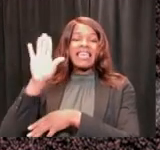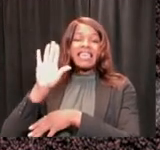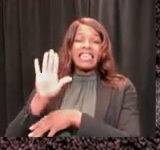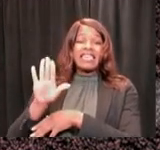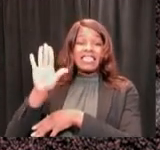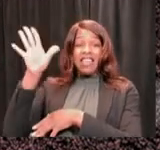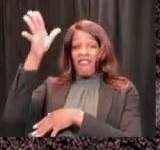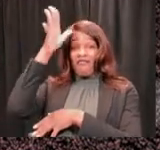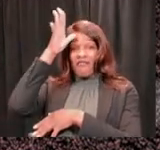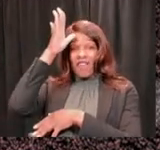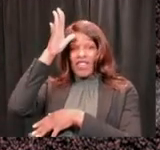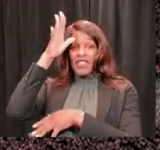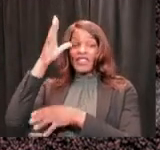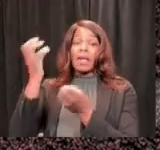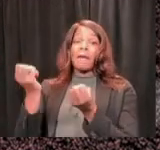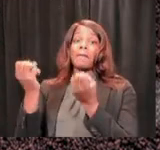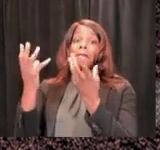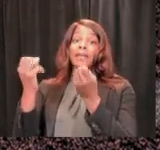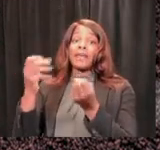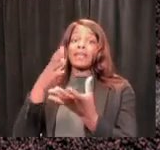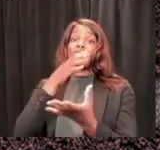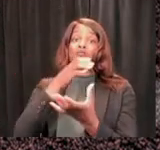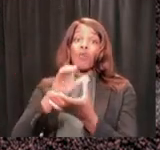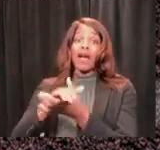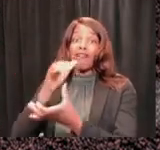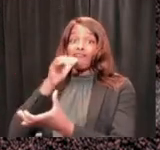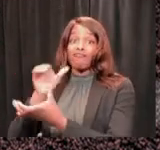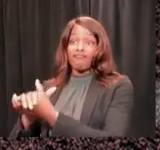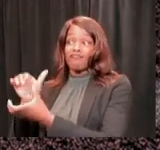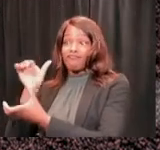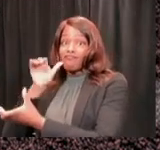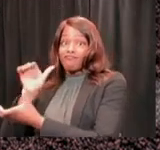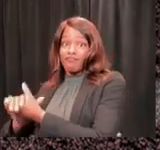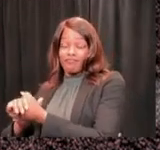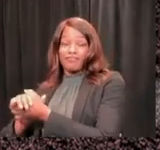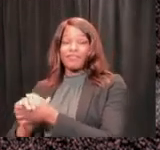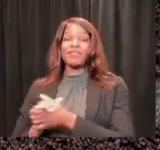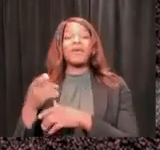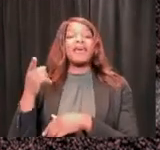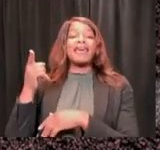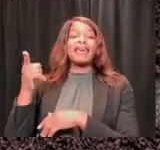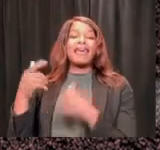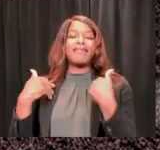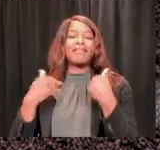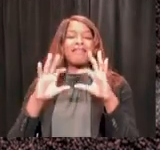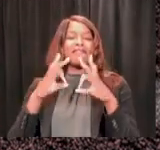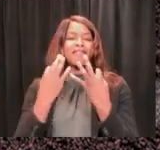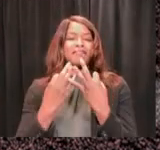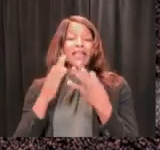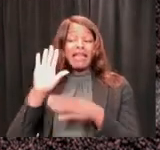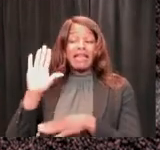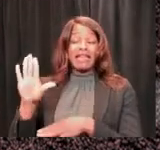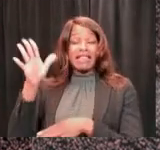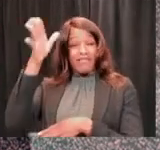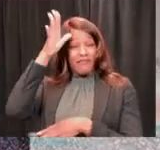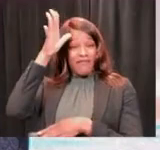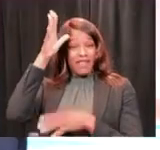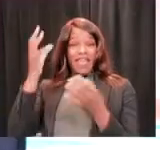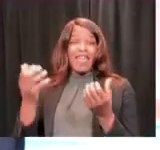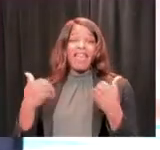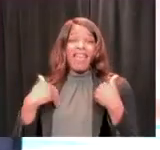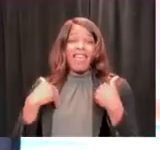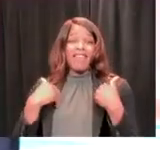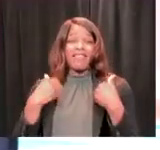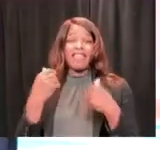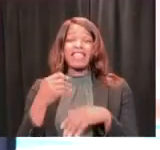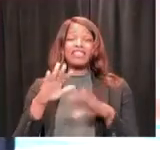right? So here's the catch. I want you to catch this. Joseph is in a family where his father has children by